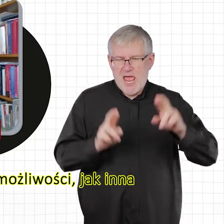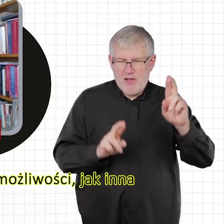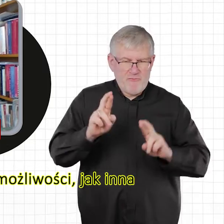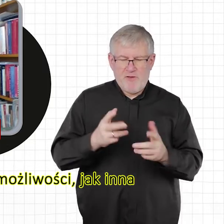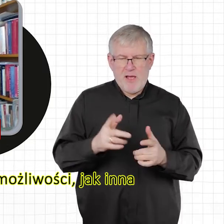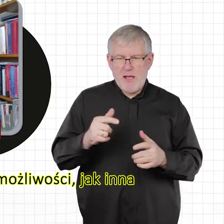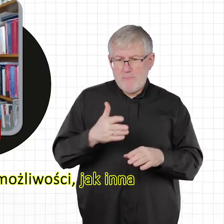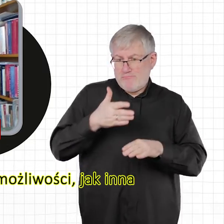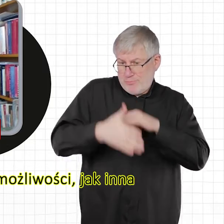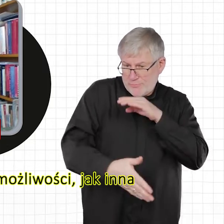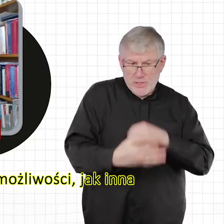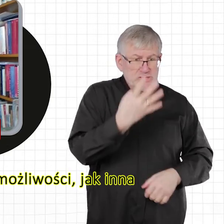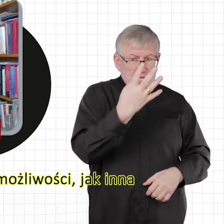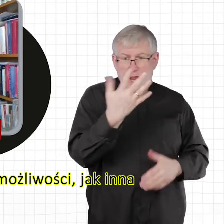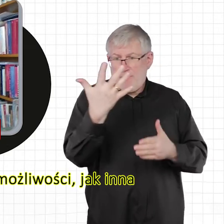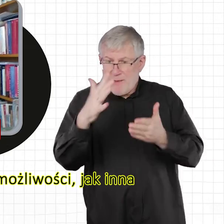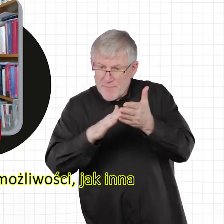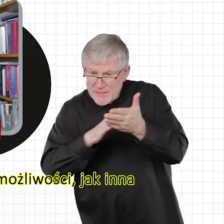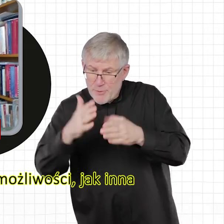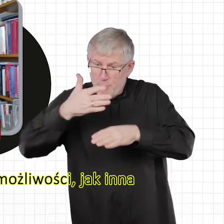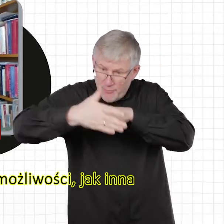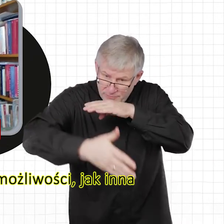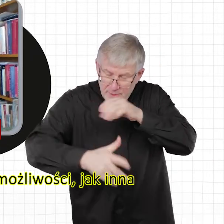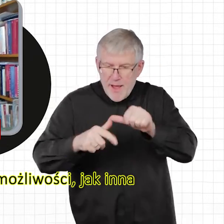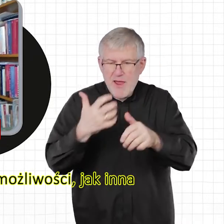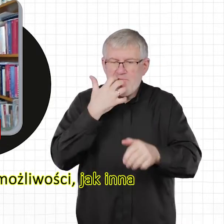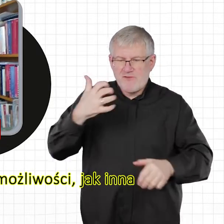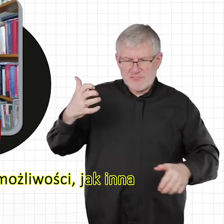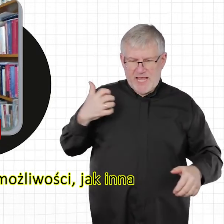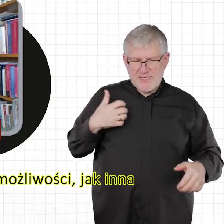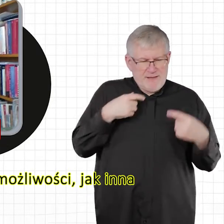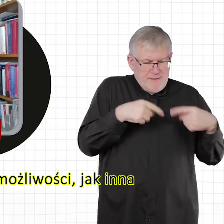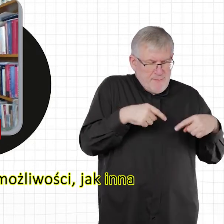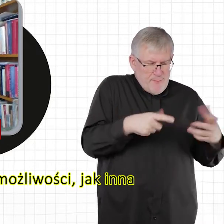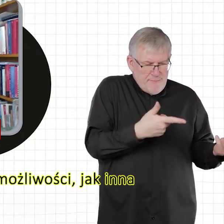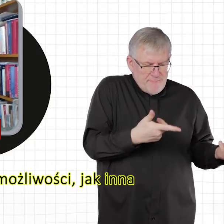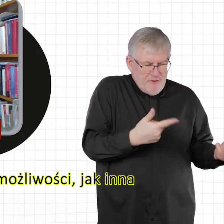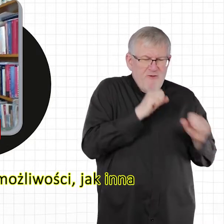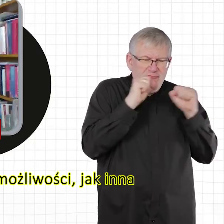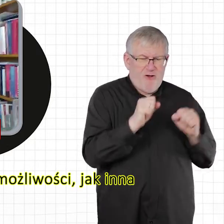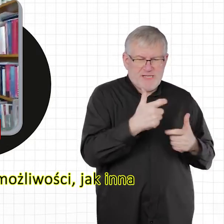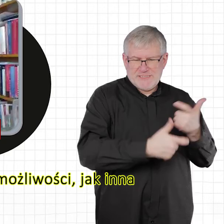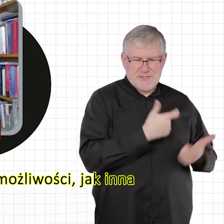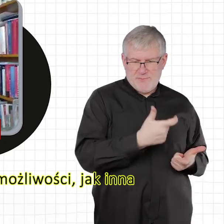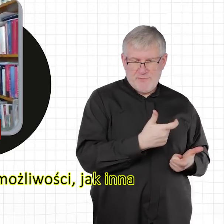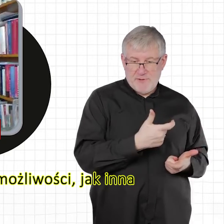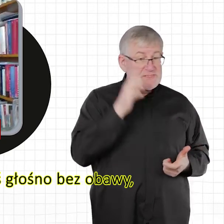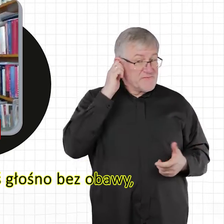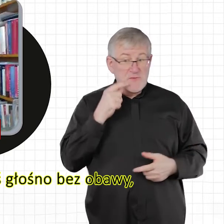have so much power or right or possibilities like the other gender, and